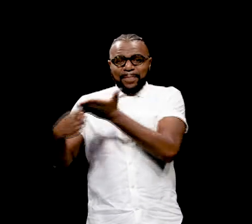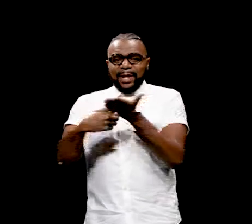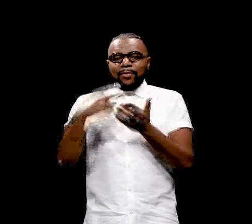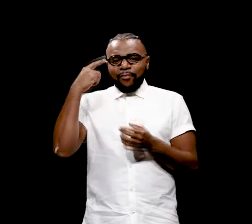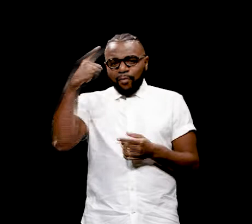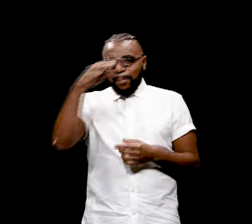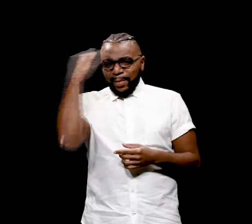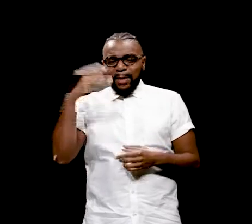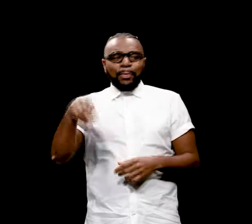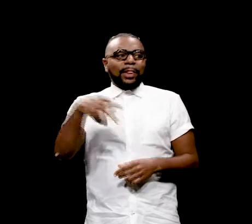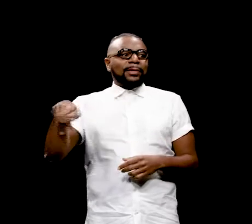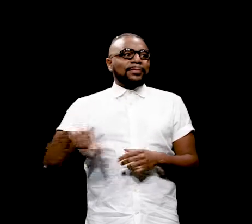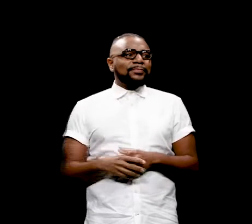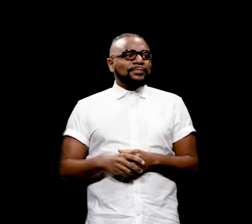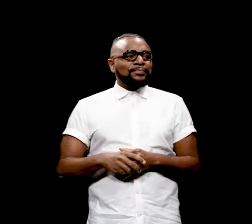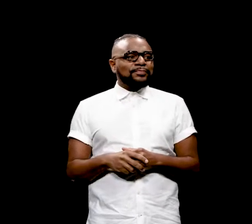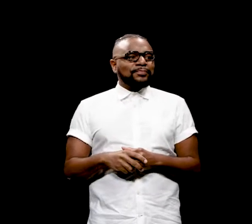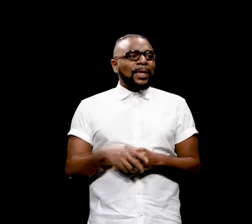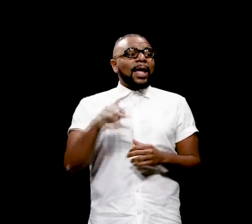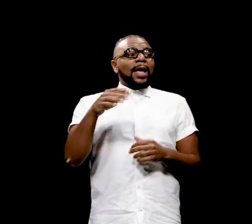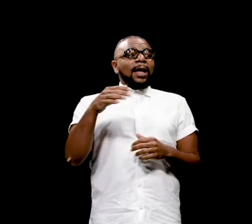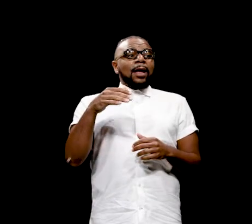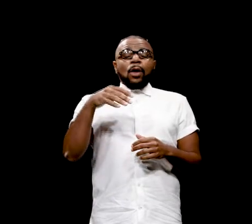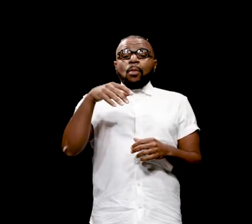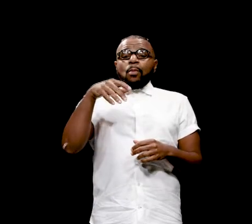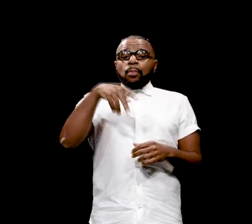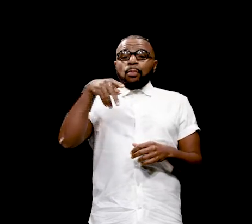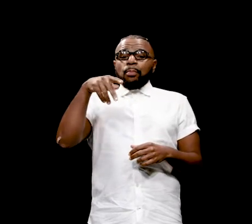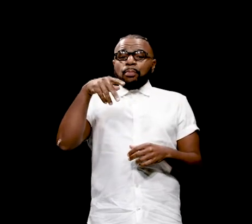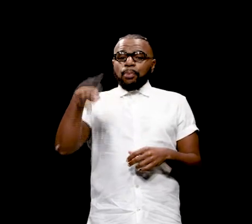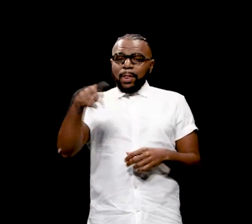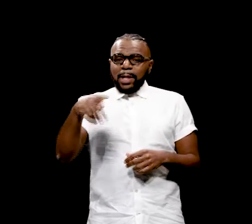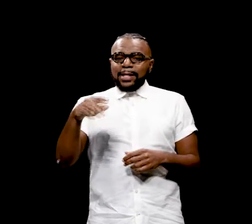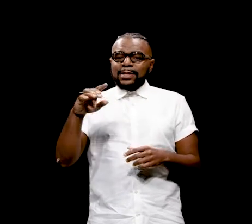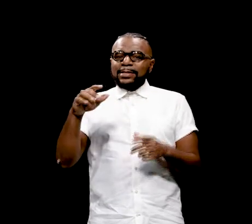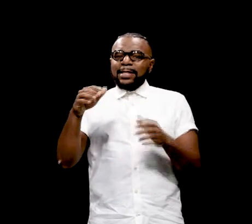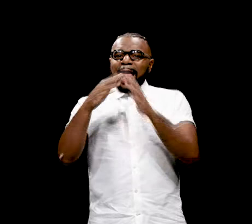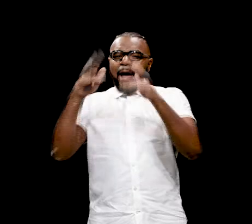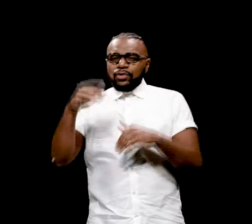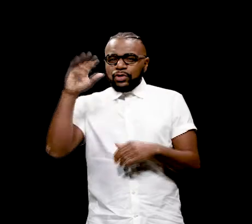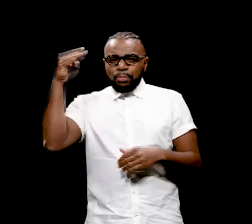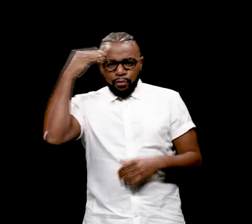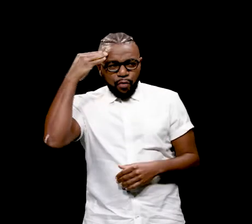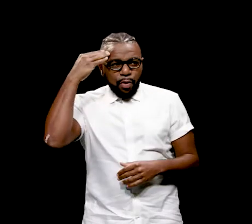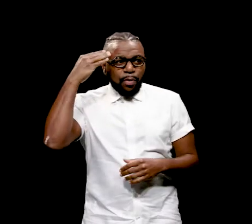back into it. Portland Housing Bureau's State of Housing Report shows